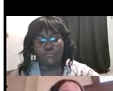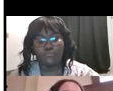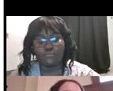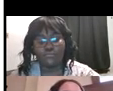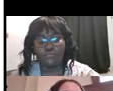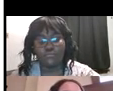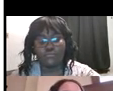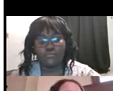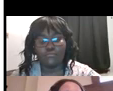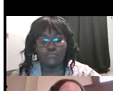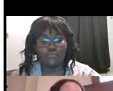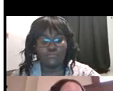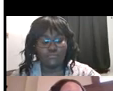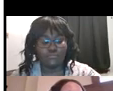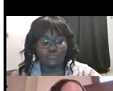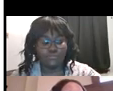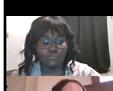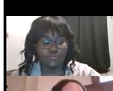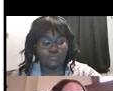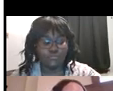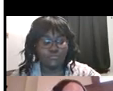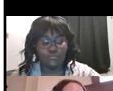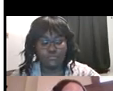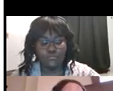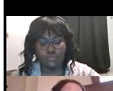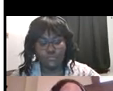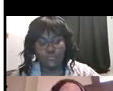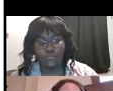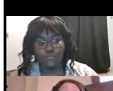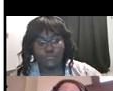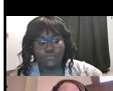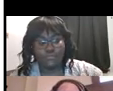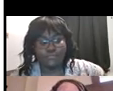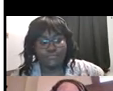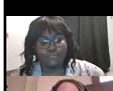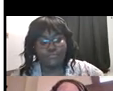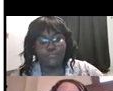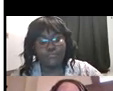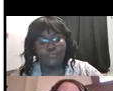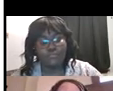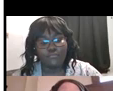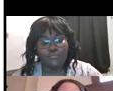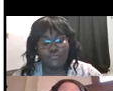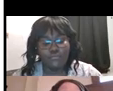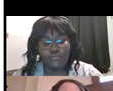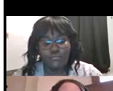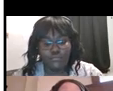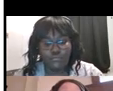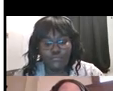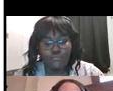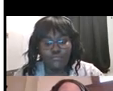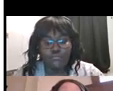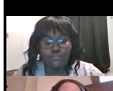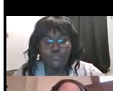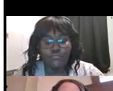U.S. Census American Community Survey. And then the darker the color with the census tracts, the higher percentage of people living there don't have access to a